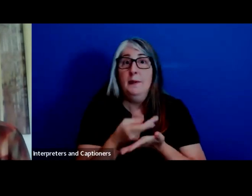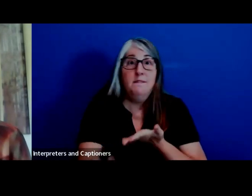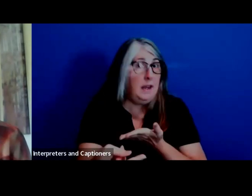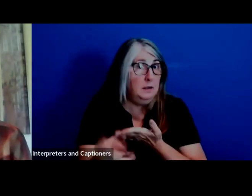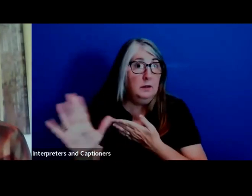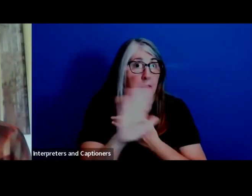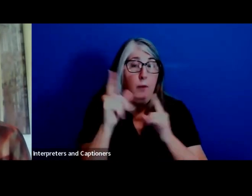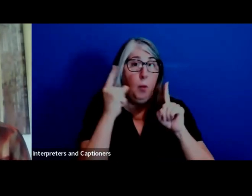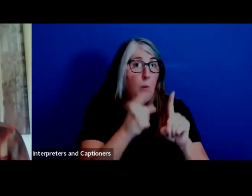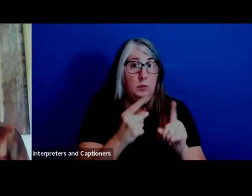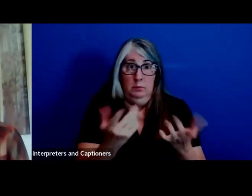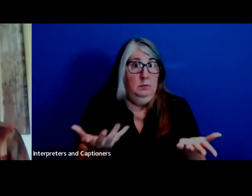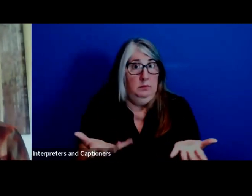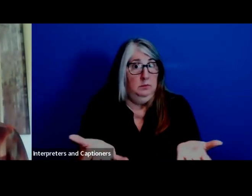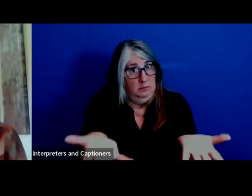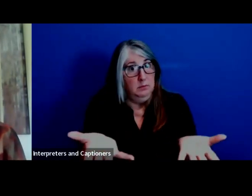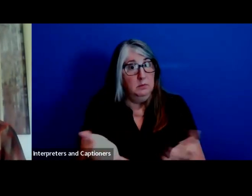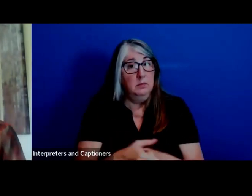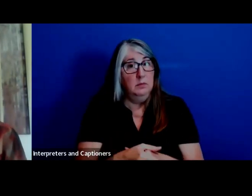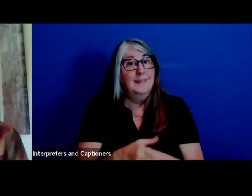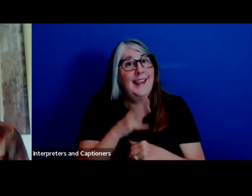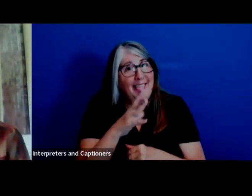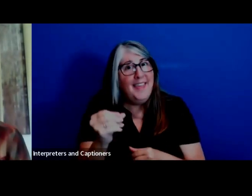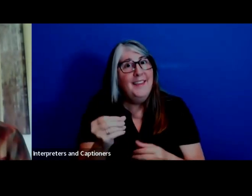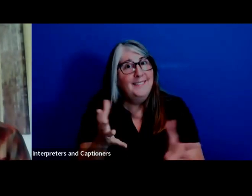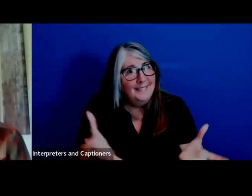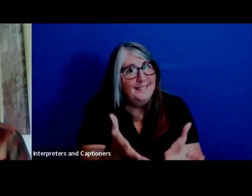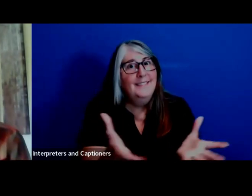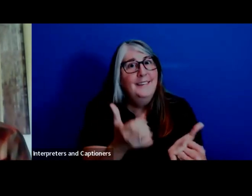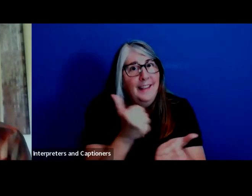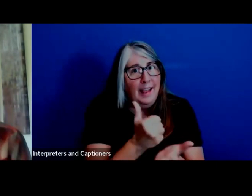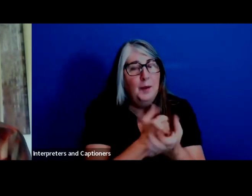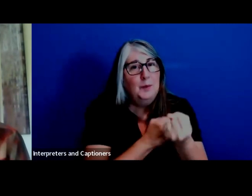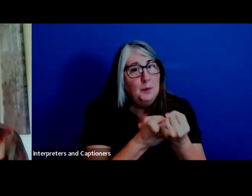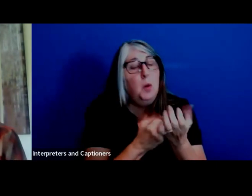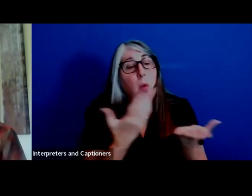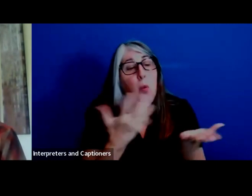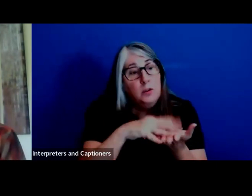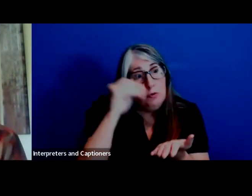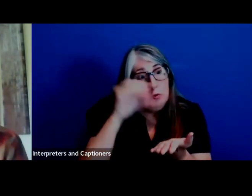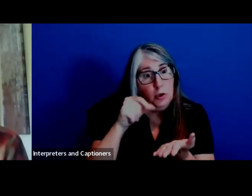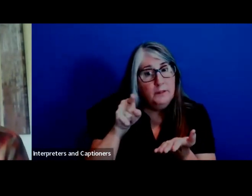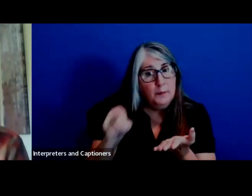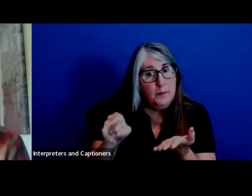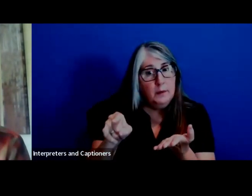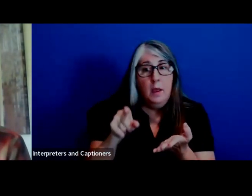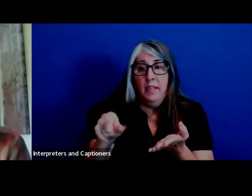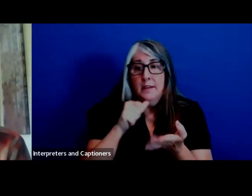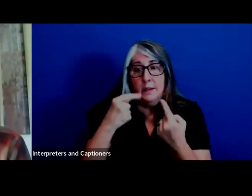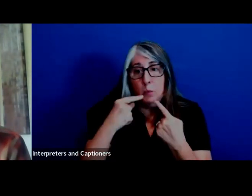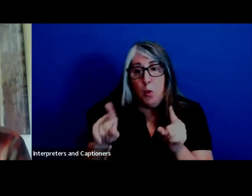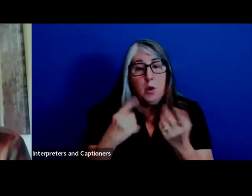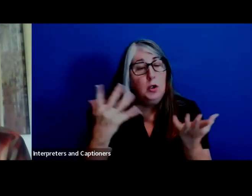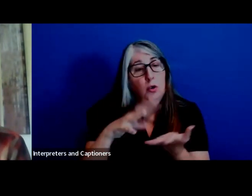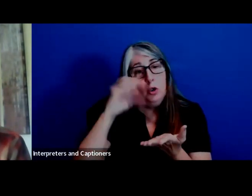their goals and hopefully be there to pick them up and support them and say, okay, what did you learn from this? Like, this didn't work. What did you